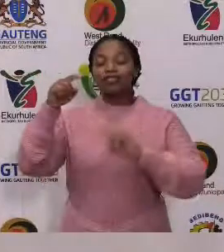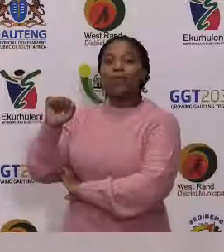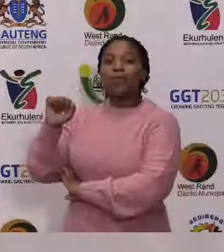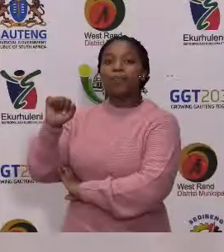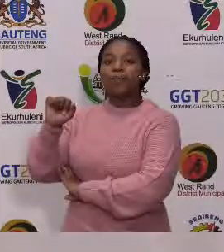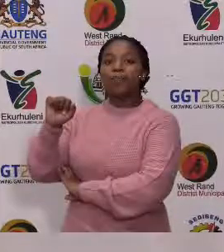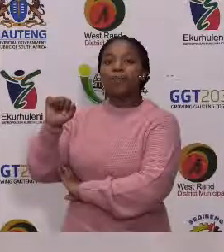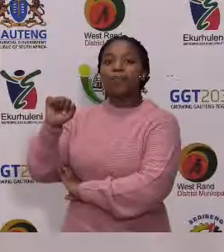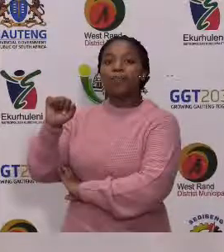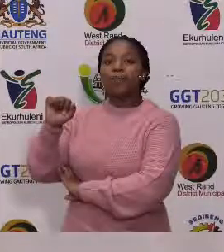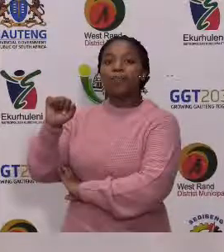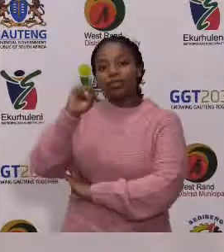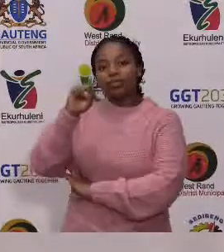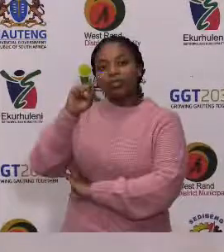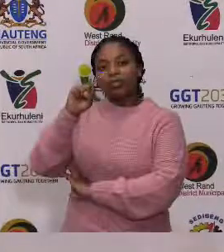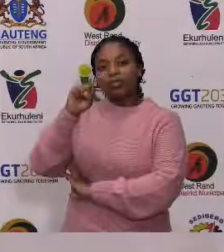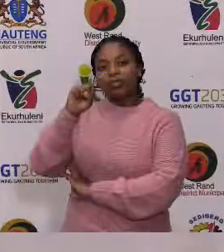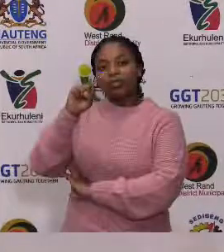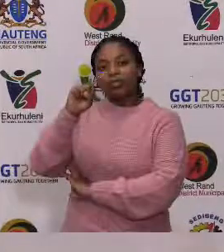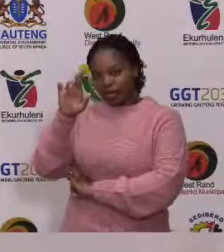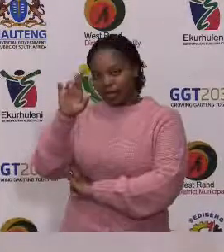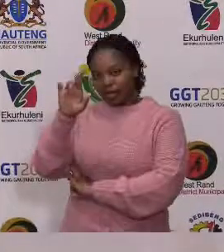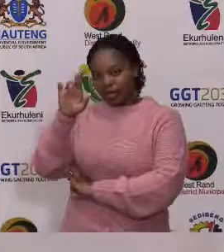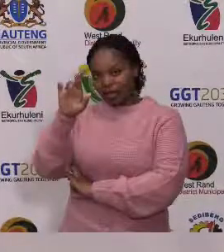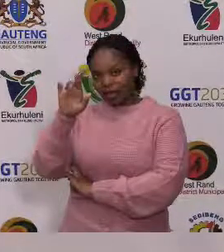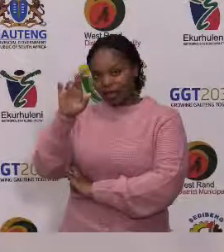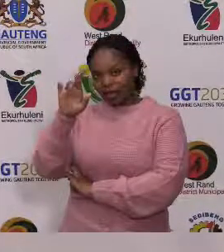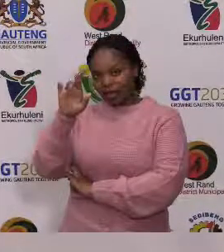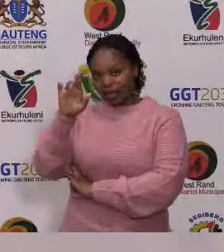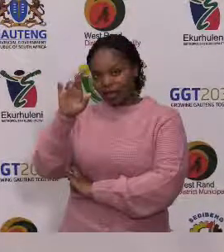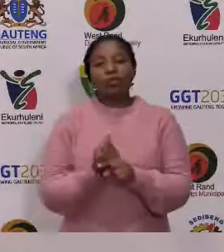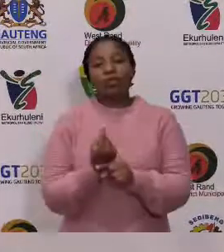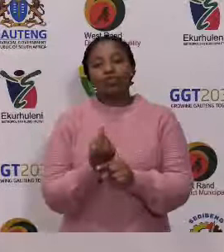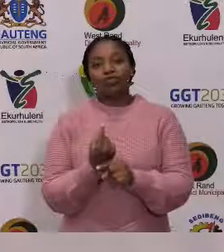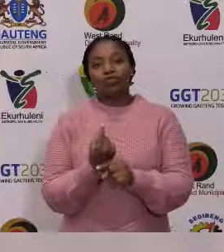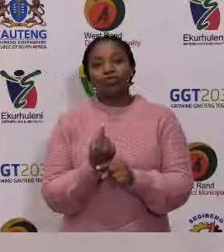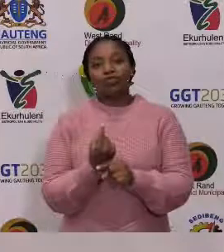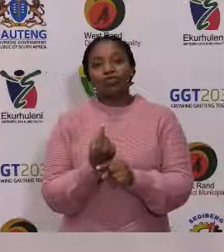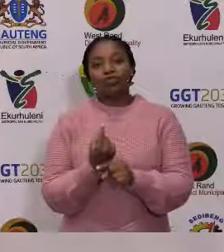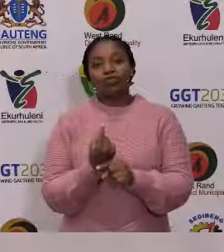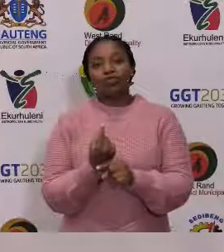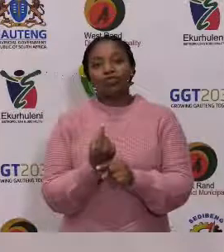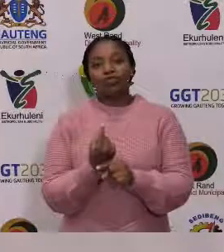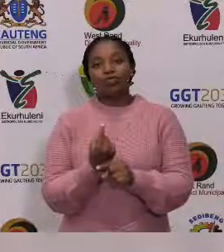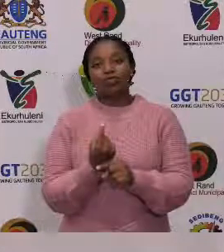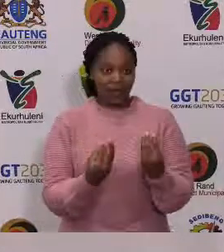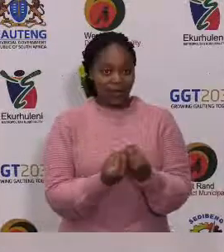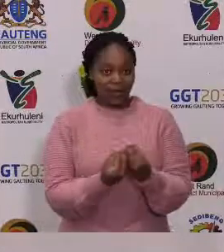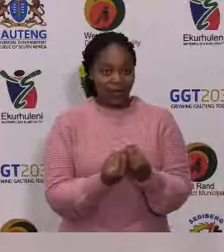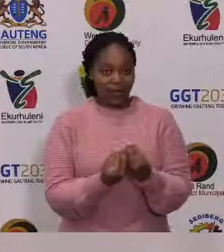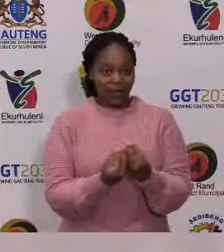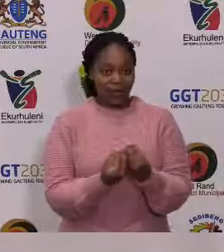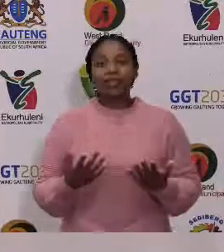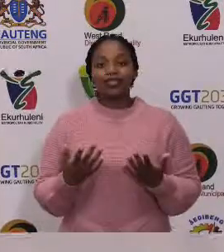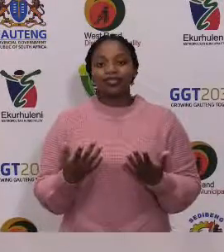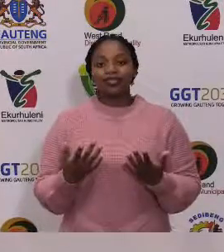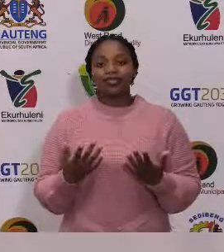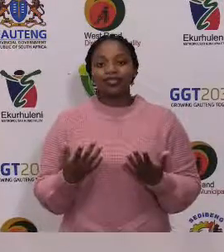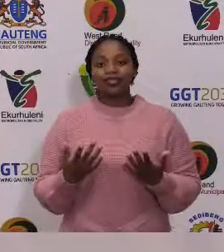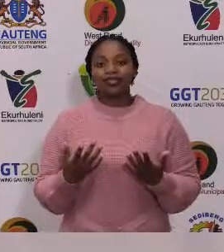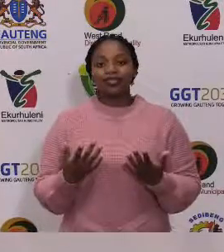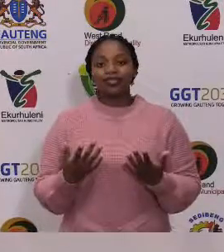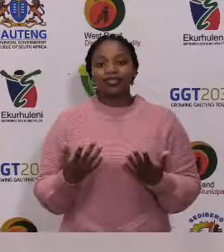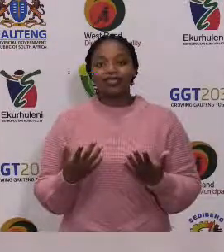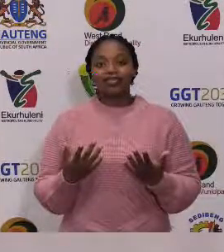As we normally do, we will start with science. So